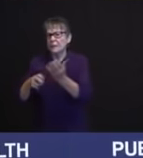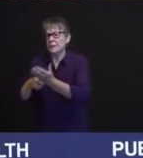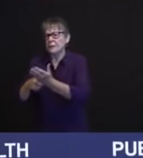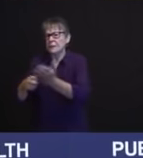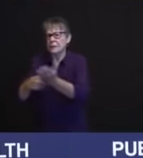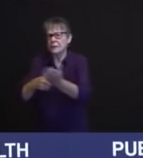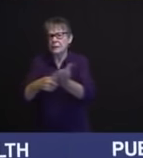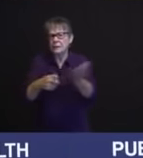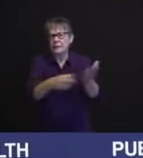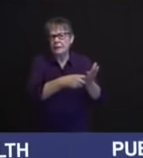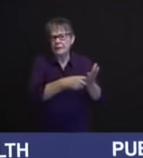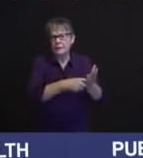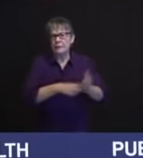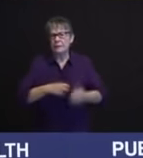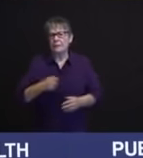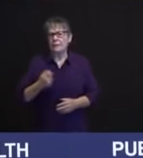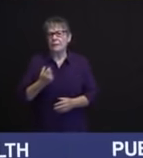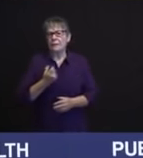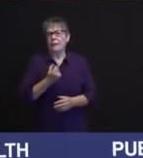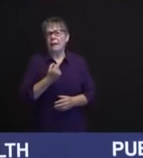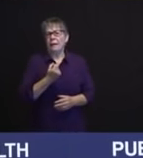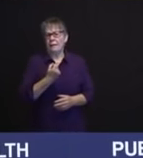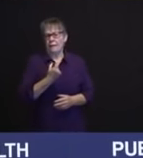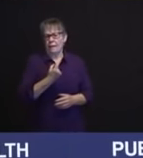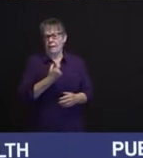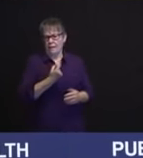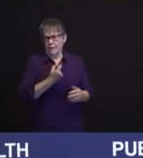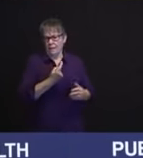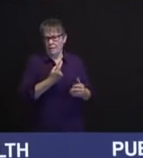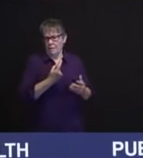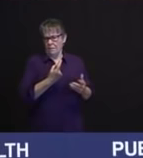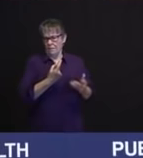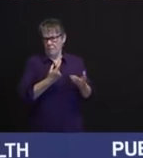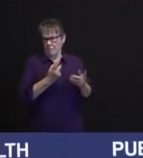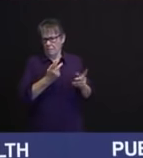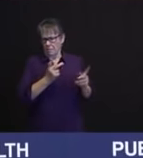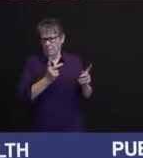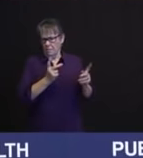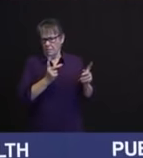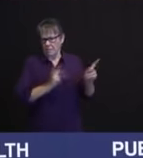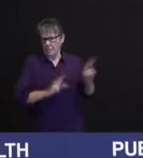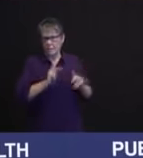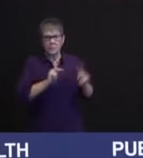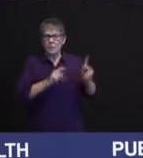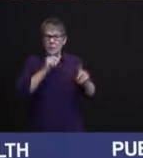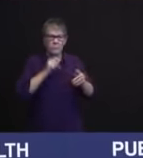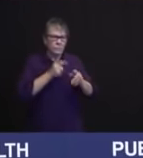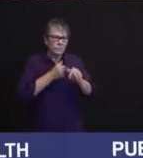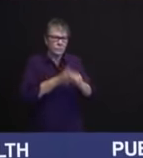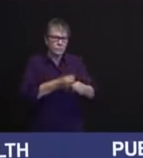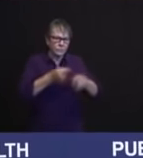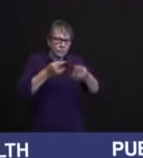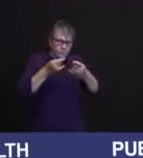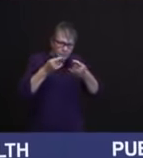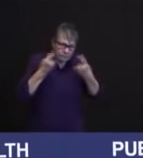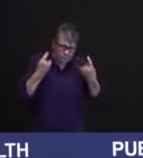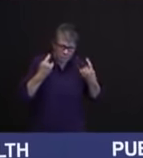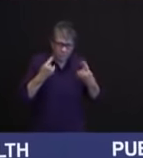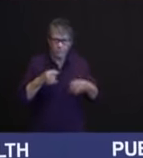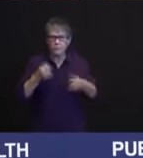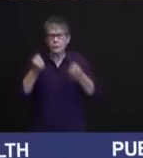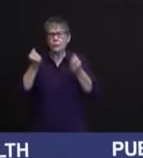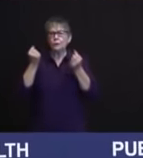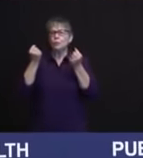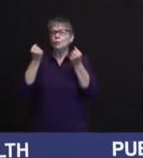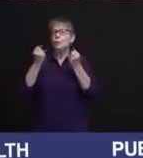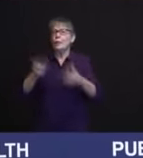wear masks inside as well as capacity, overcapacity. The weather, as you said,